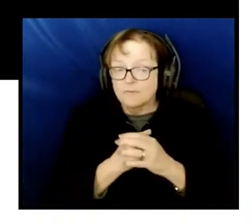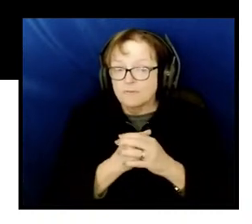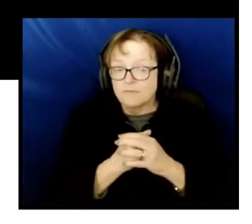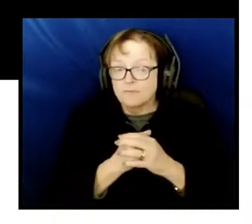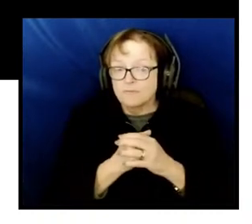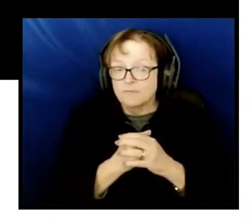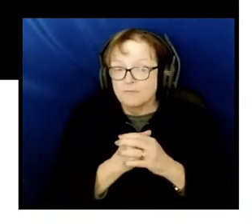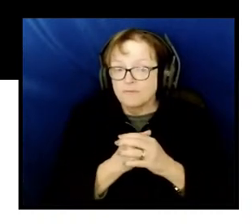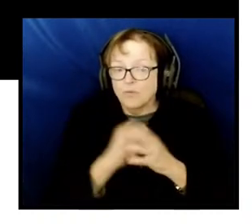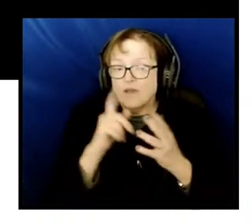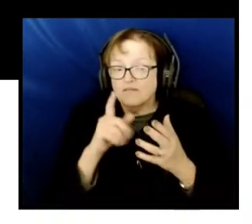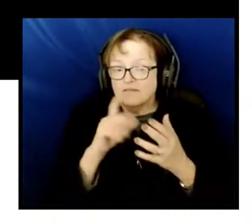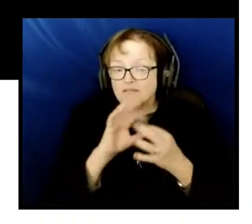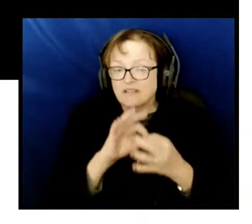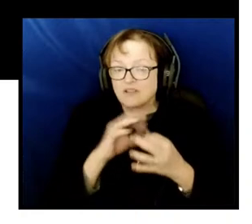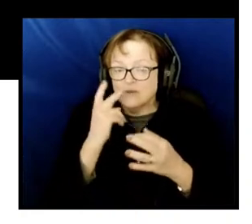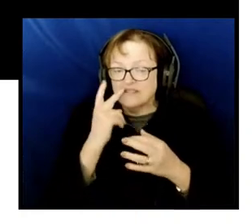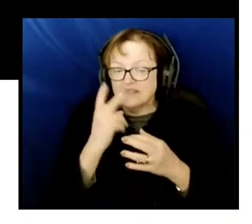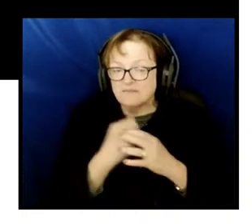here we go.